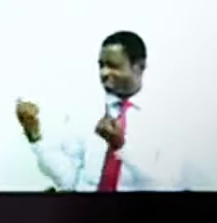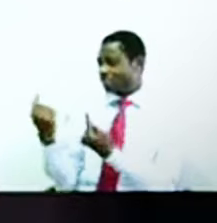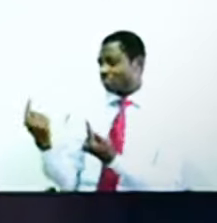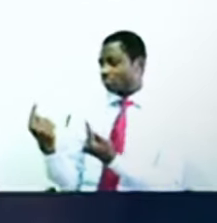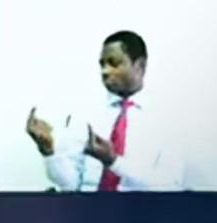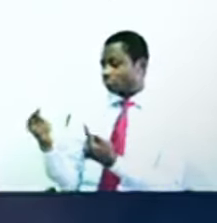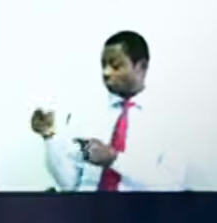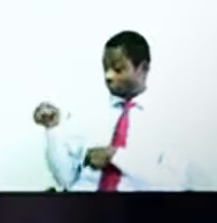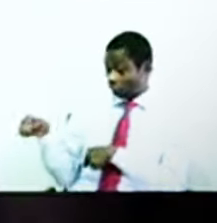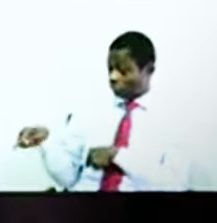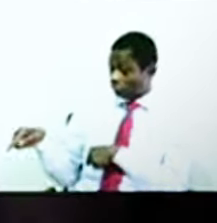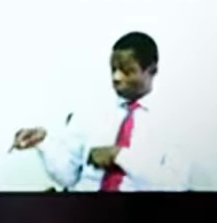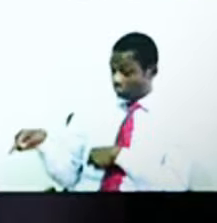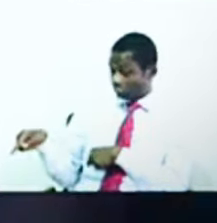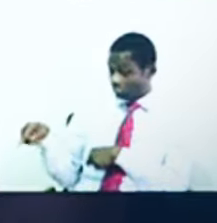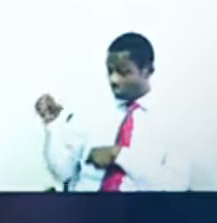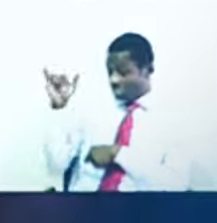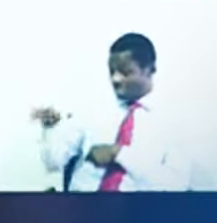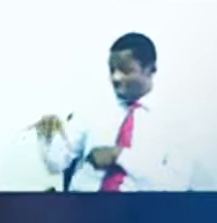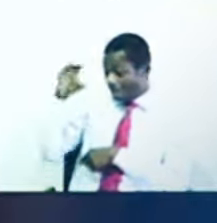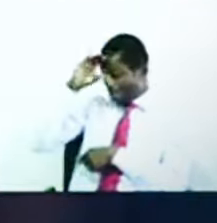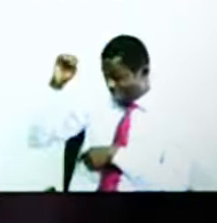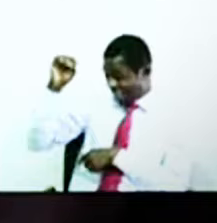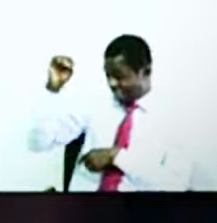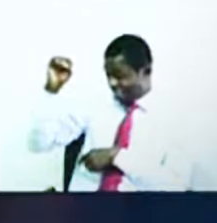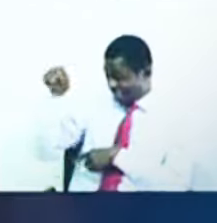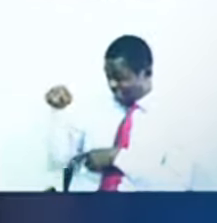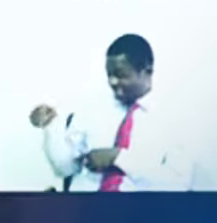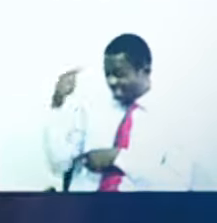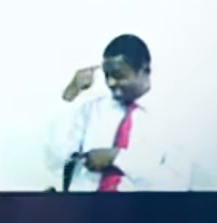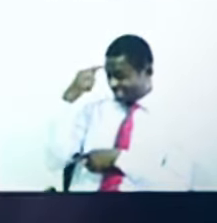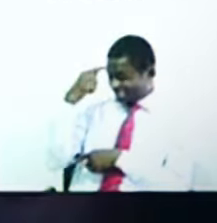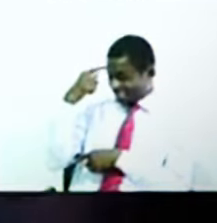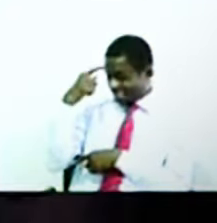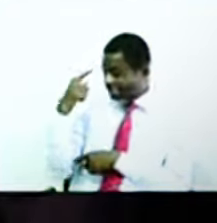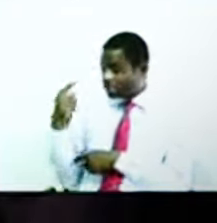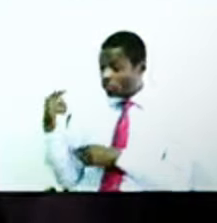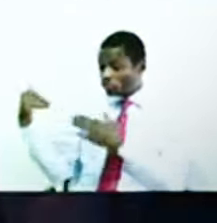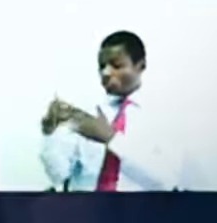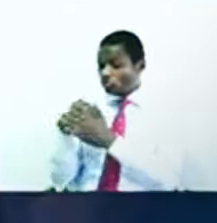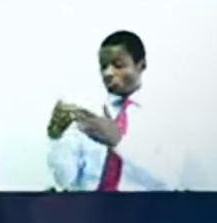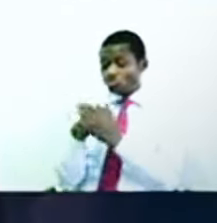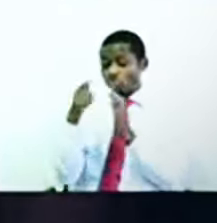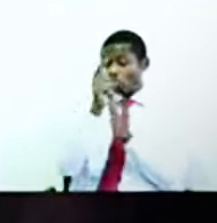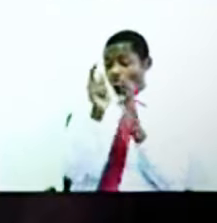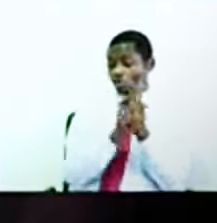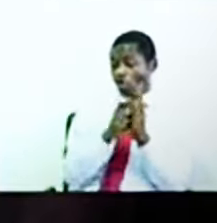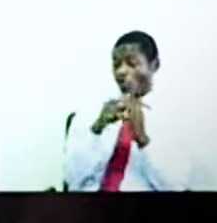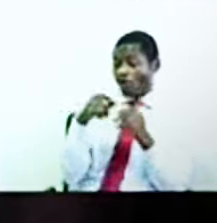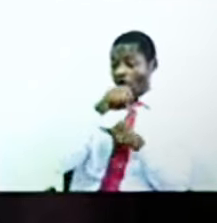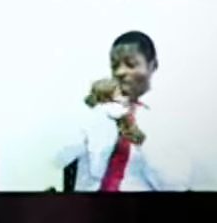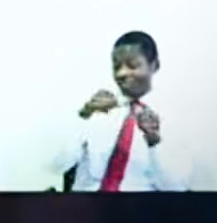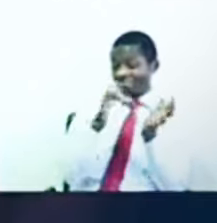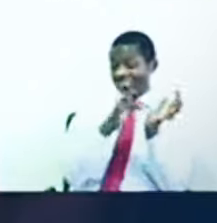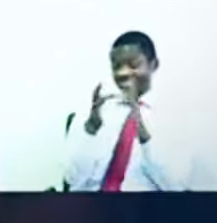him and then grant him a good future. Now the American say, "Eto de bia de ntia onto me free na ni urane nche ni